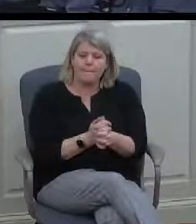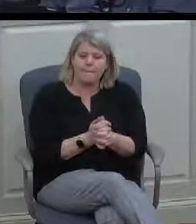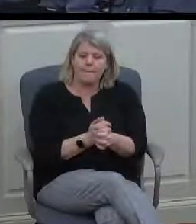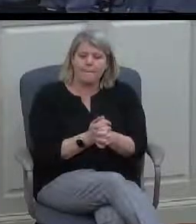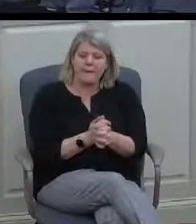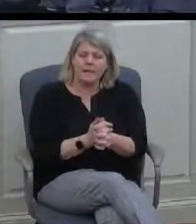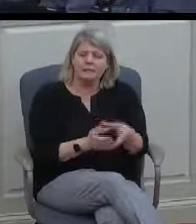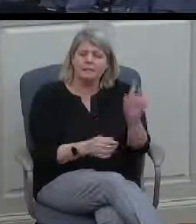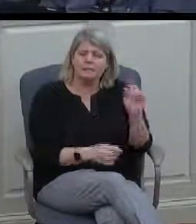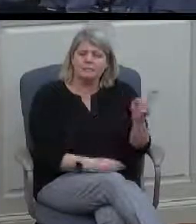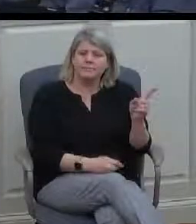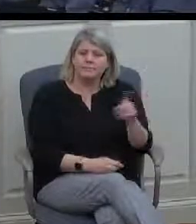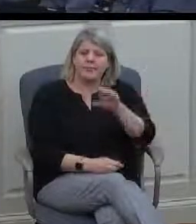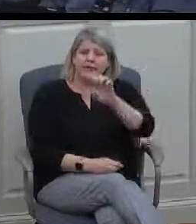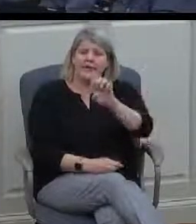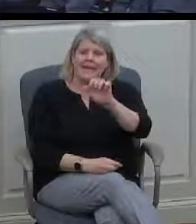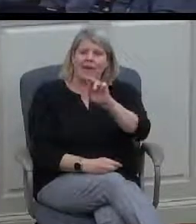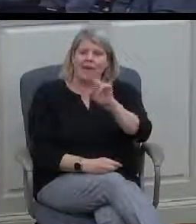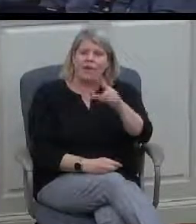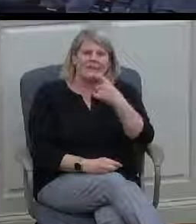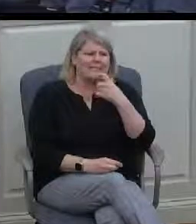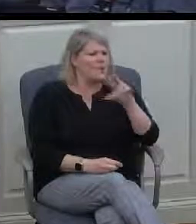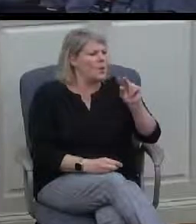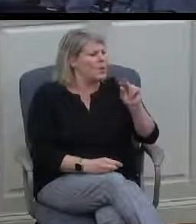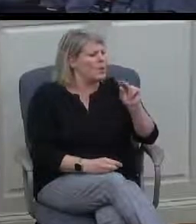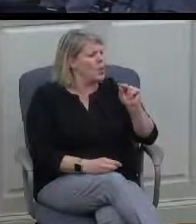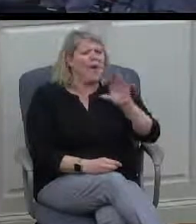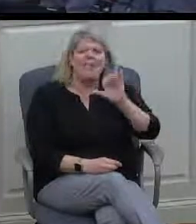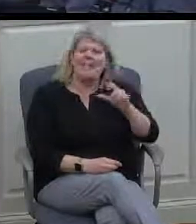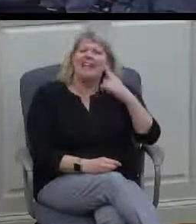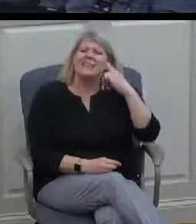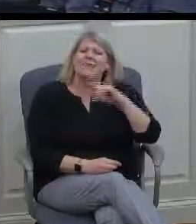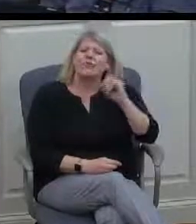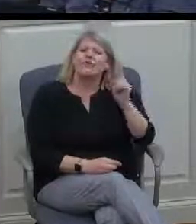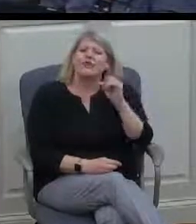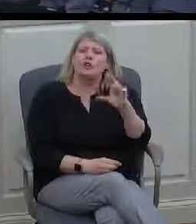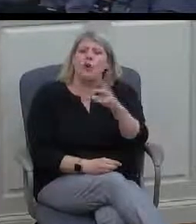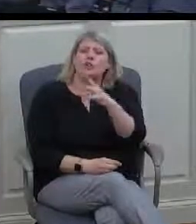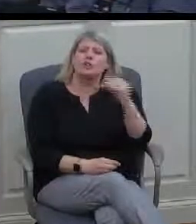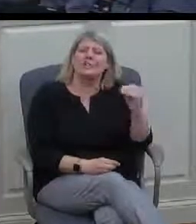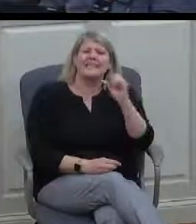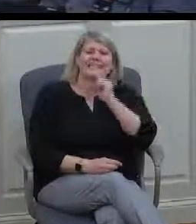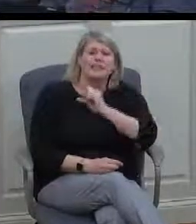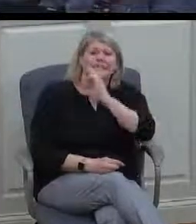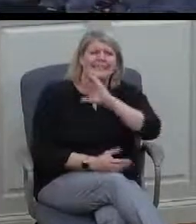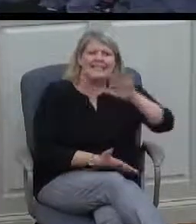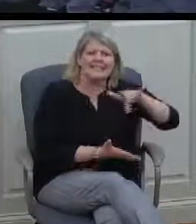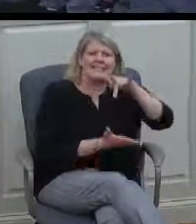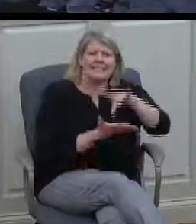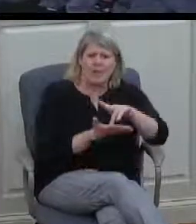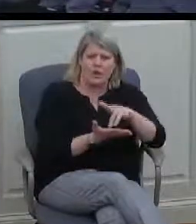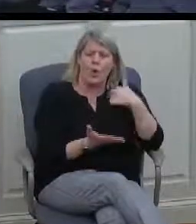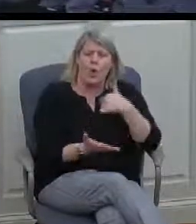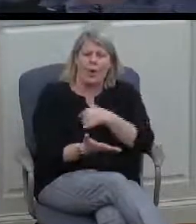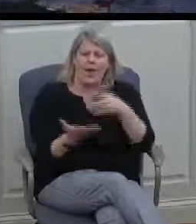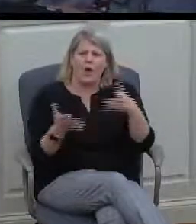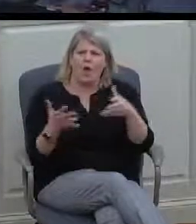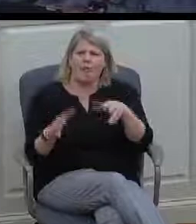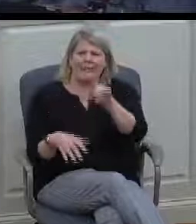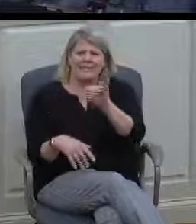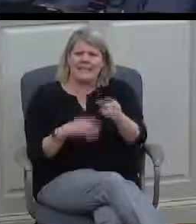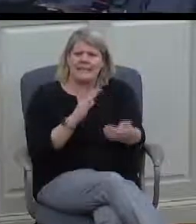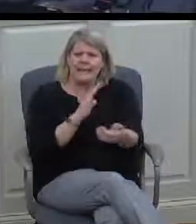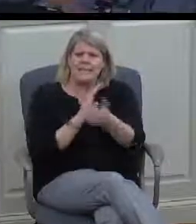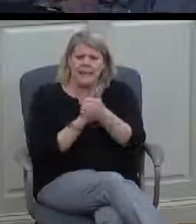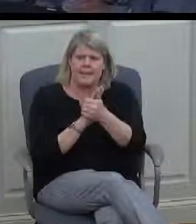This, I'm sorry, it's for Jenny Rogers and the Rogers. Senior Citizen Center. We've already done the amendment last time for the fire station. Yeah,